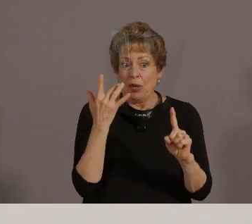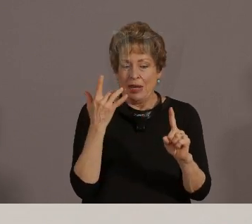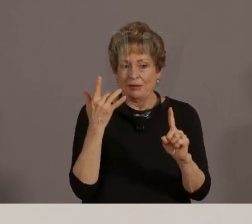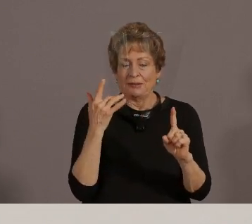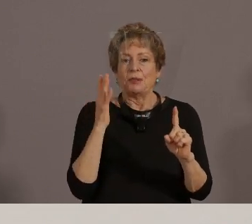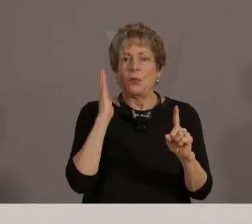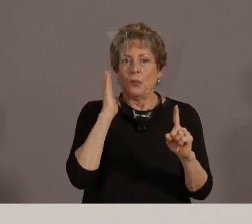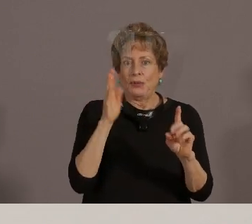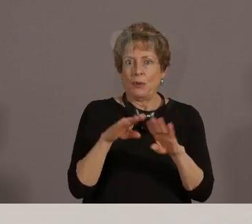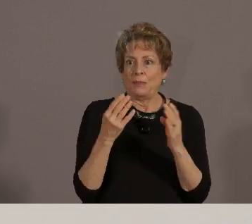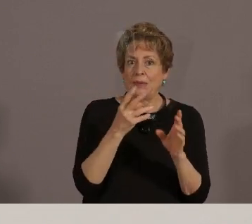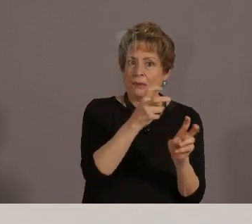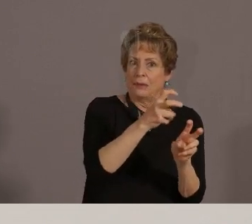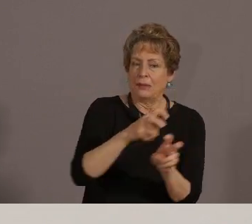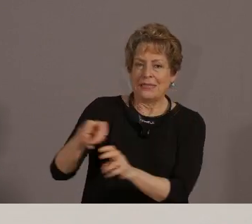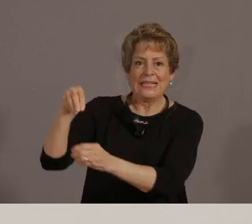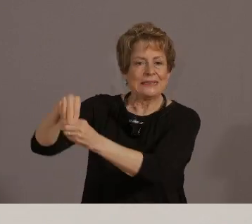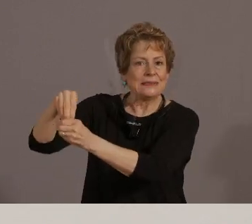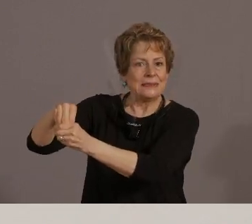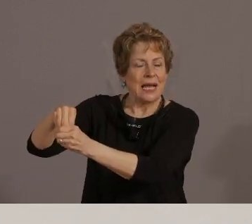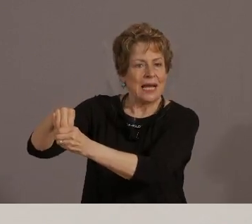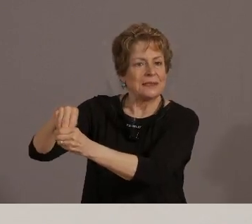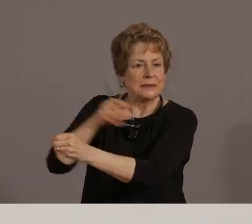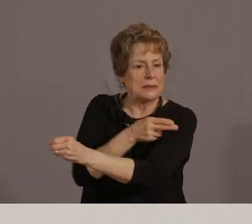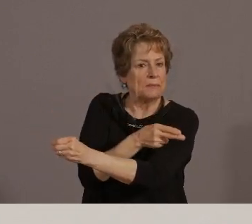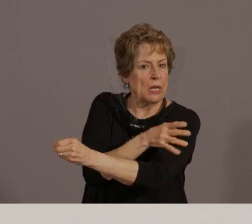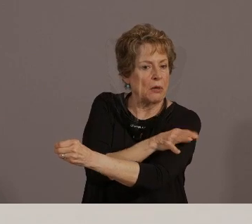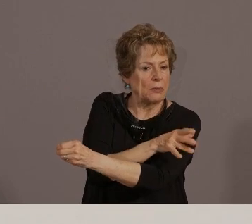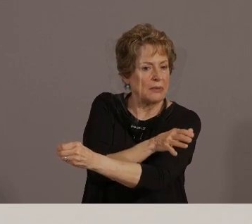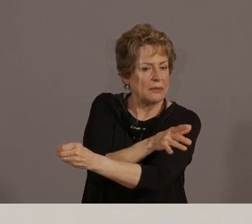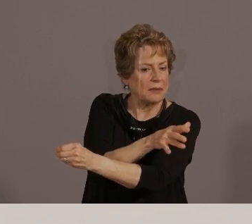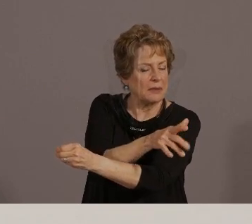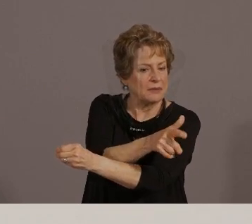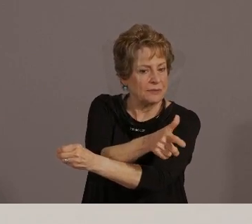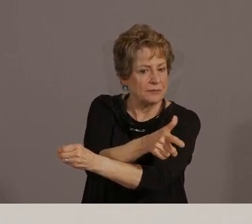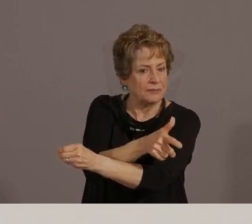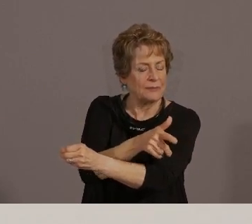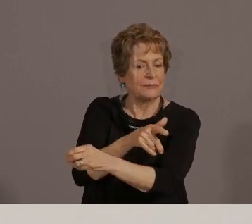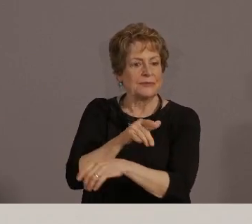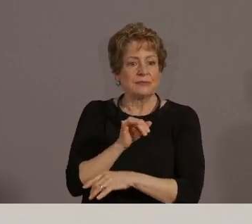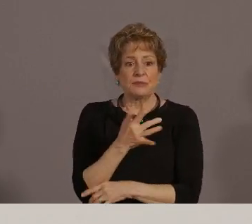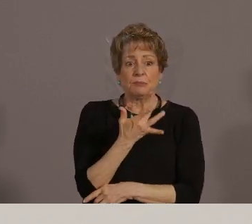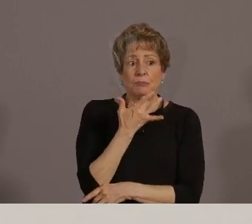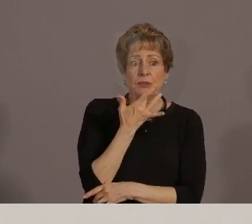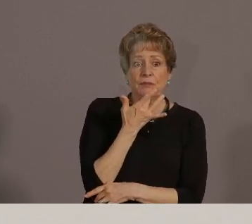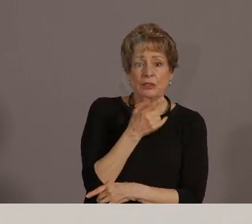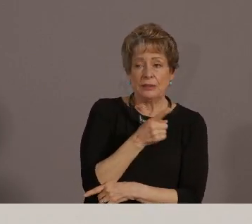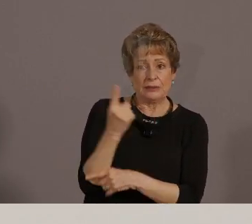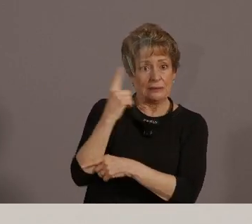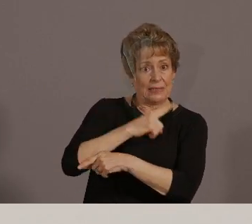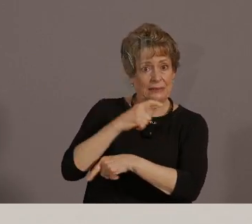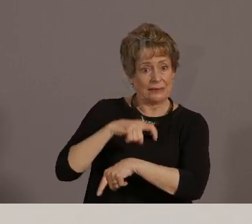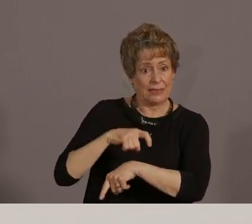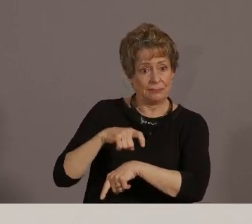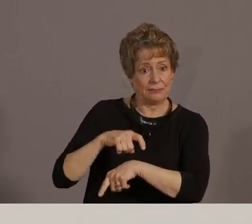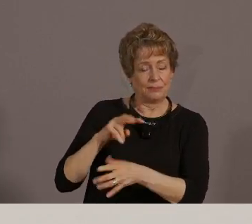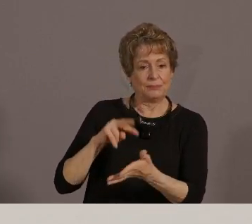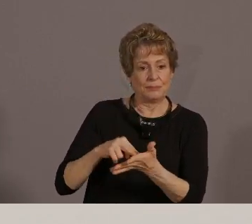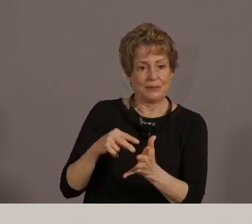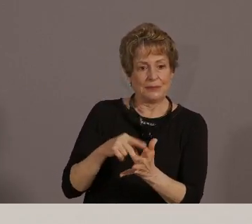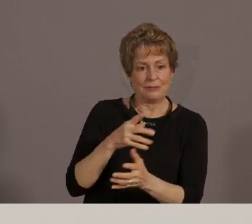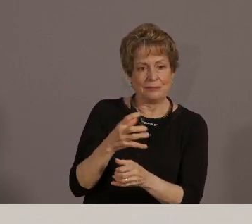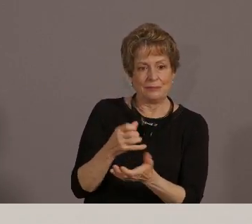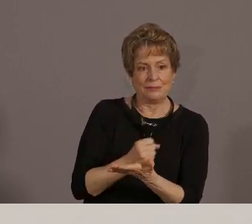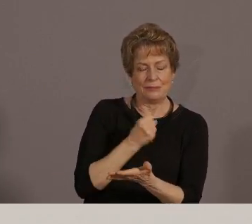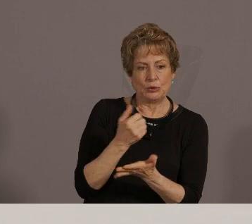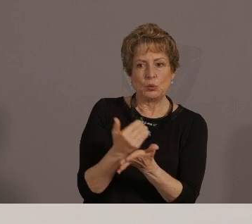opportunity, which would allow for those that want those daytime appointments to be able to do that. Surprisingly,